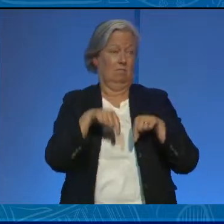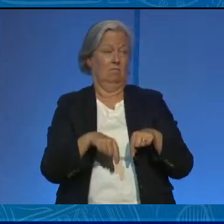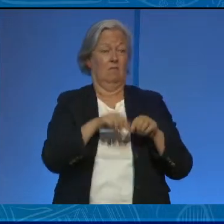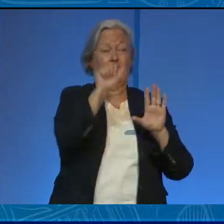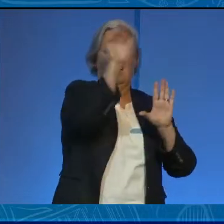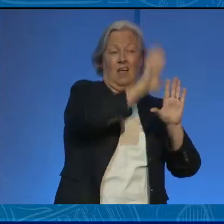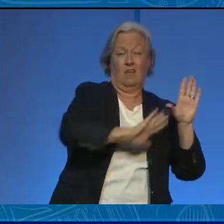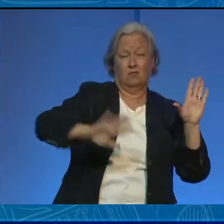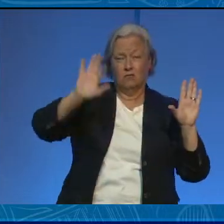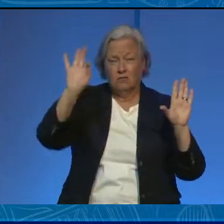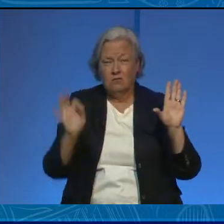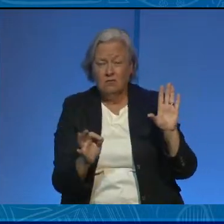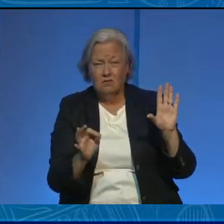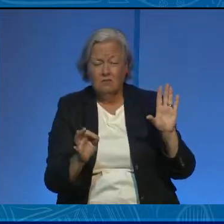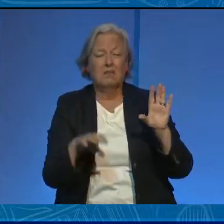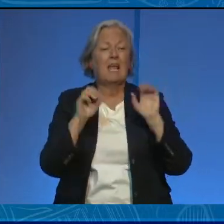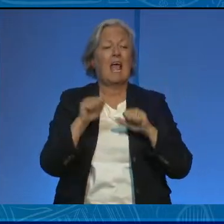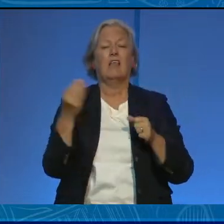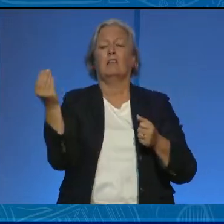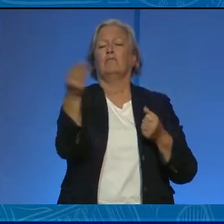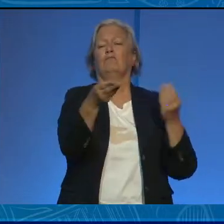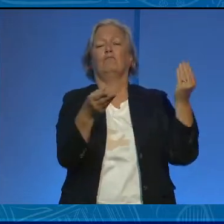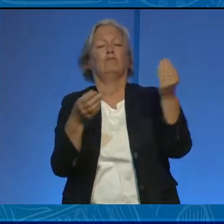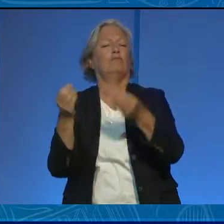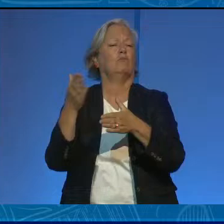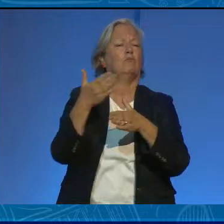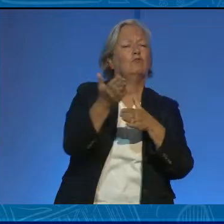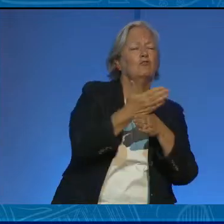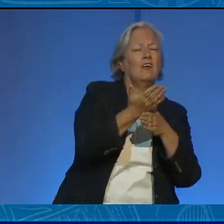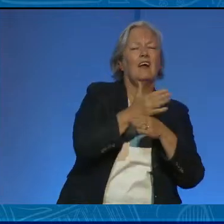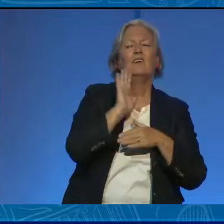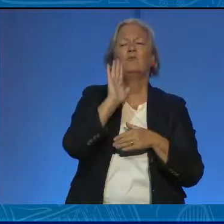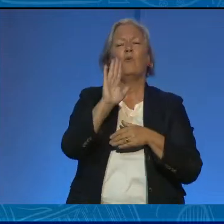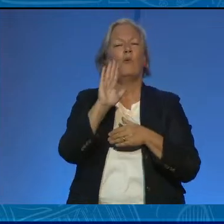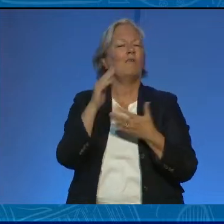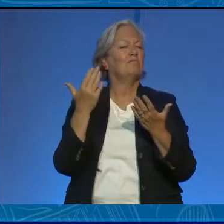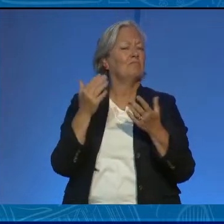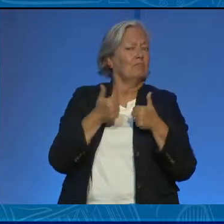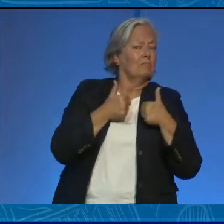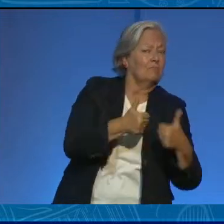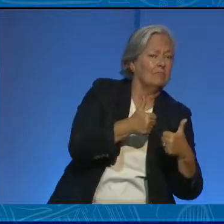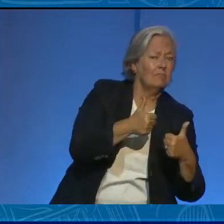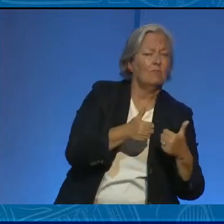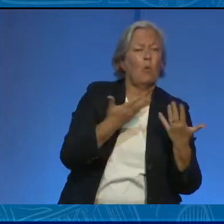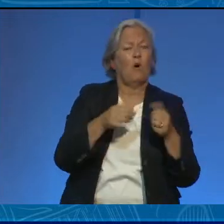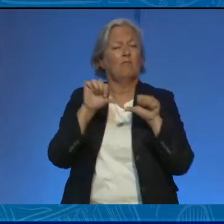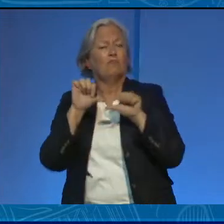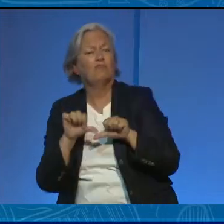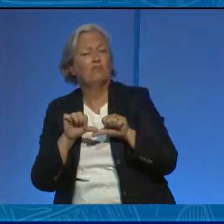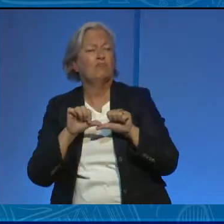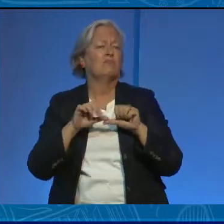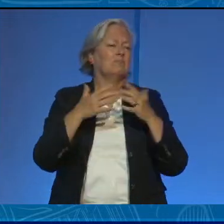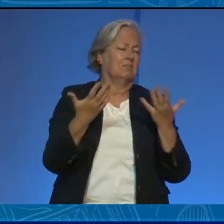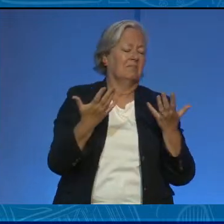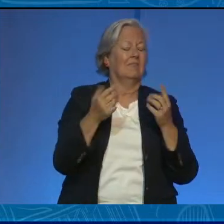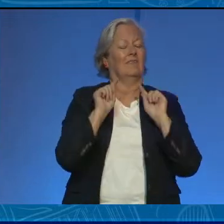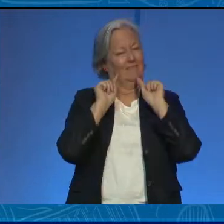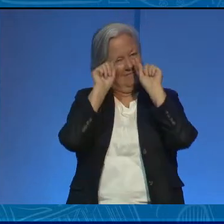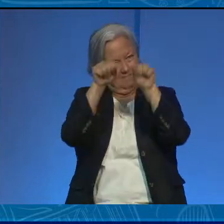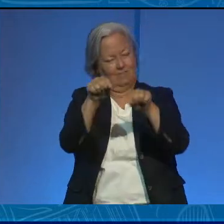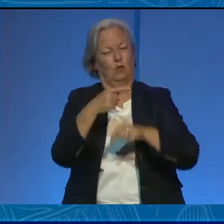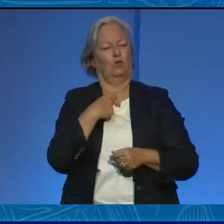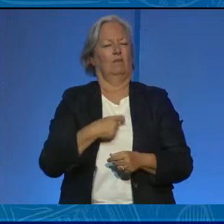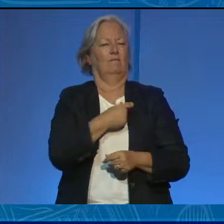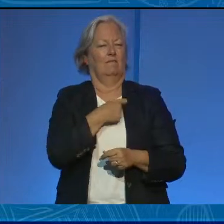to share key lessons learned and best practices at the Global Platform in Geneva for the benefit of the